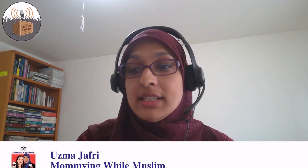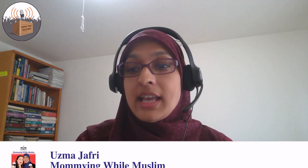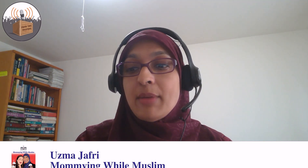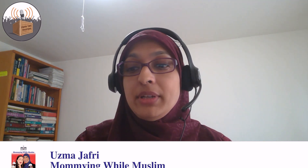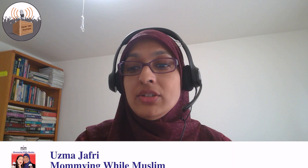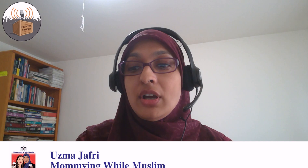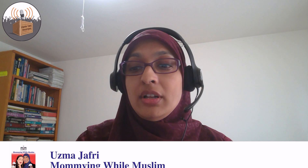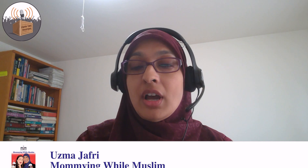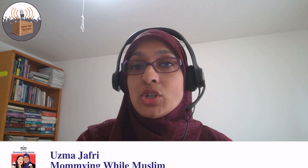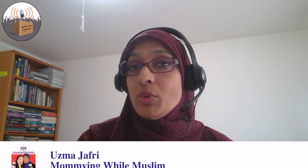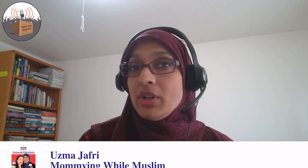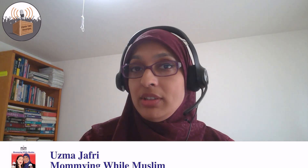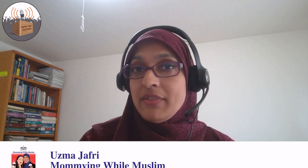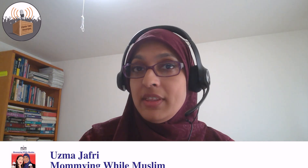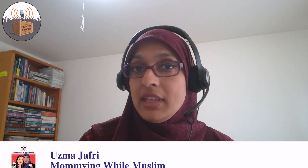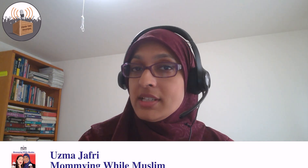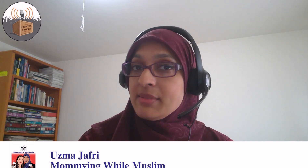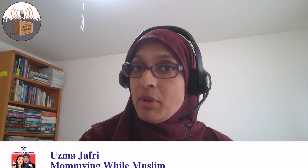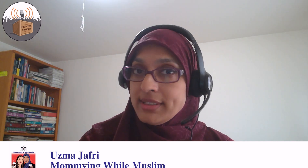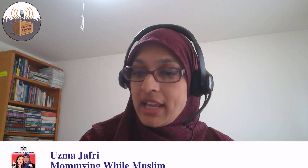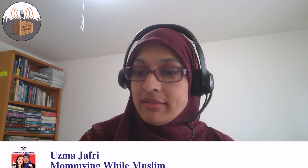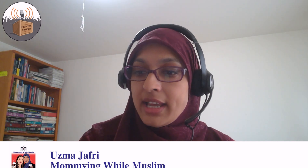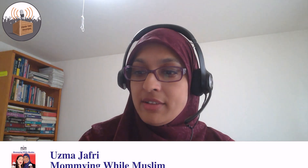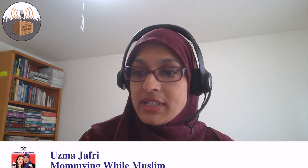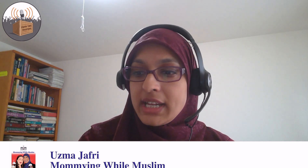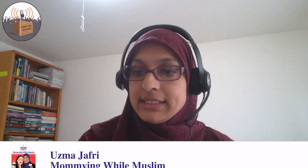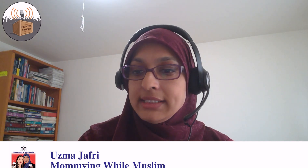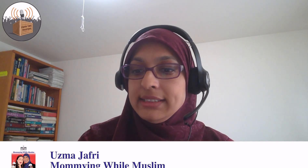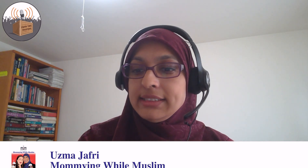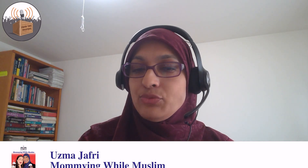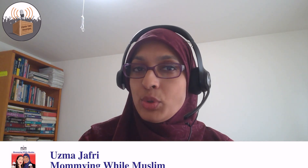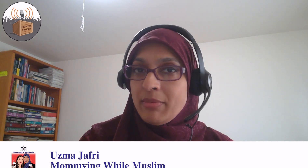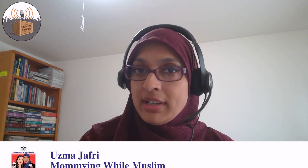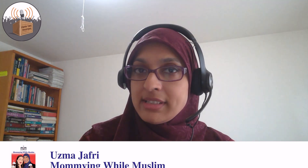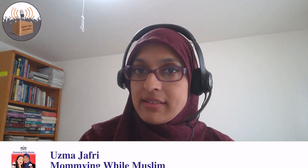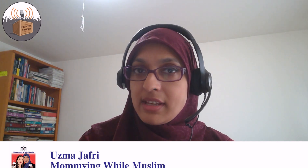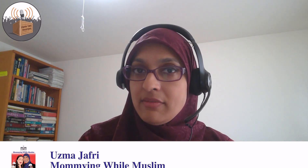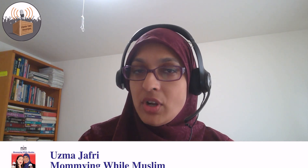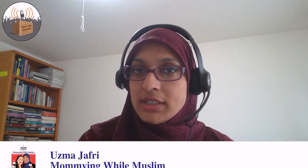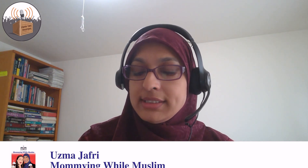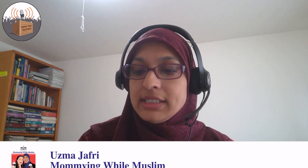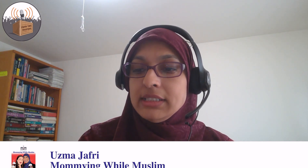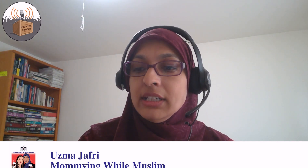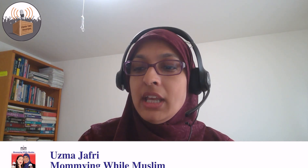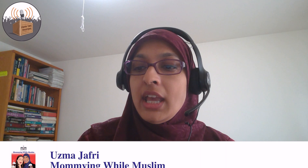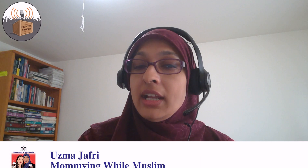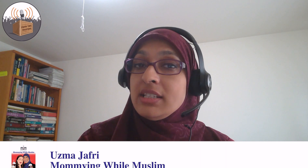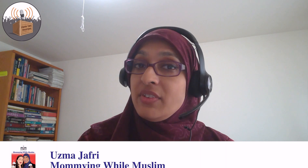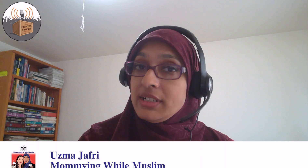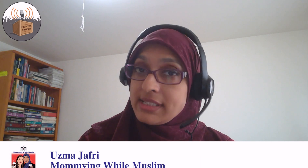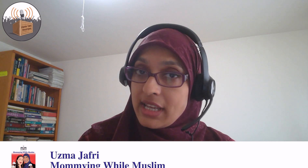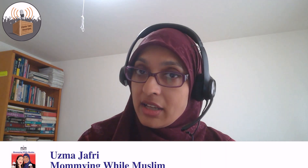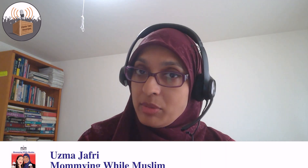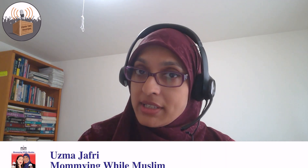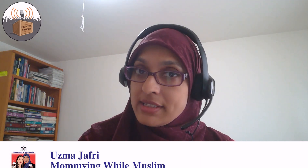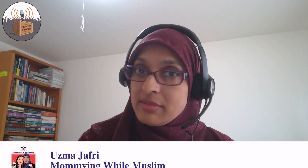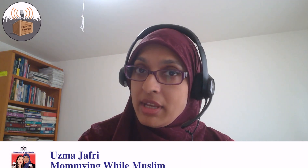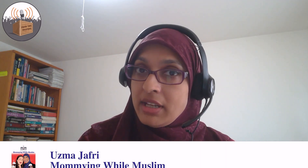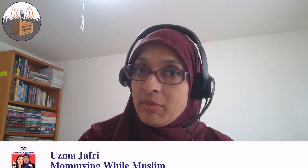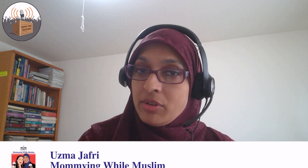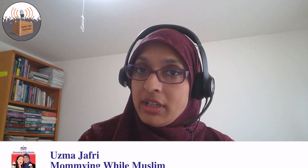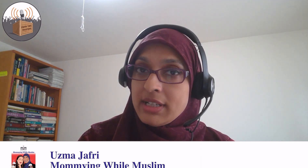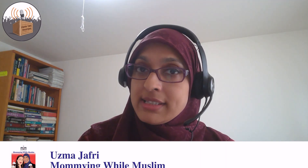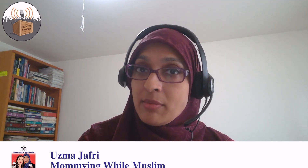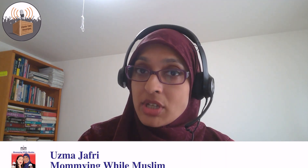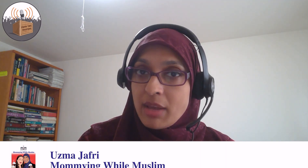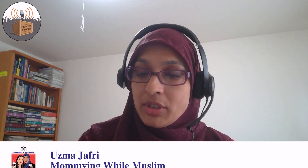And this happened on October 11th in a small town out of Texas, 40 miles outside of Austin. And it's very sad because this